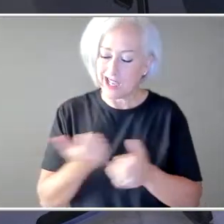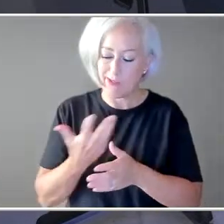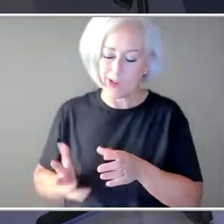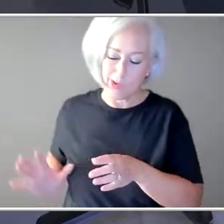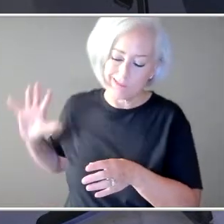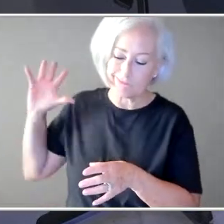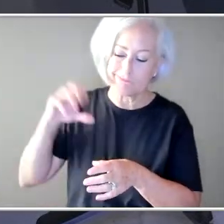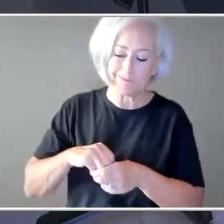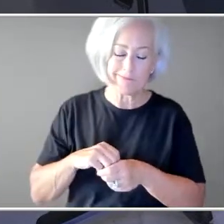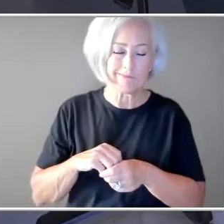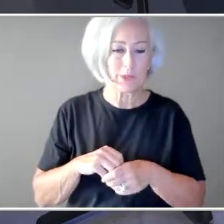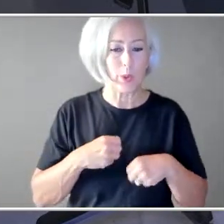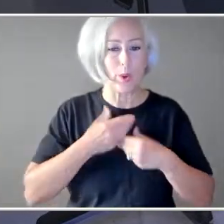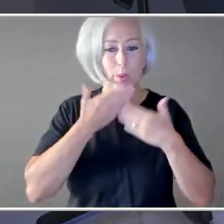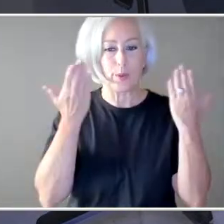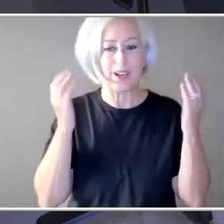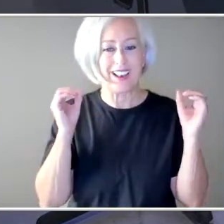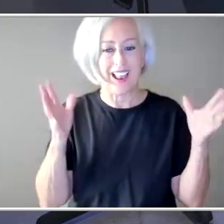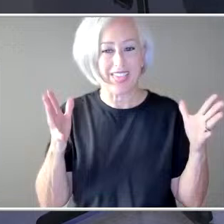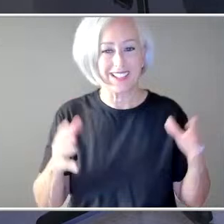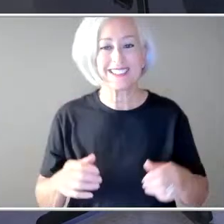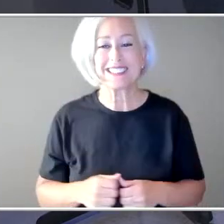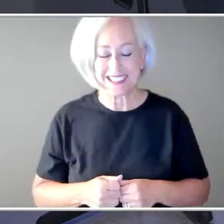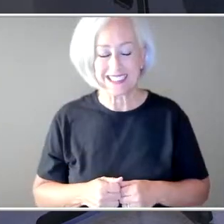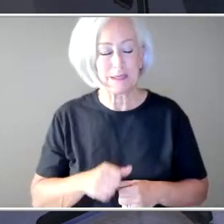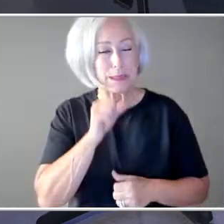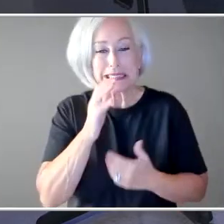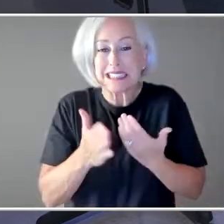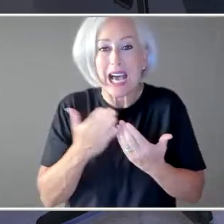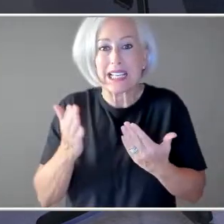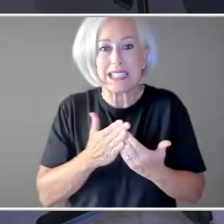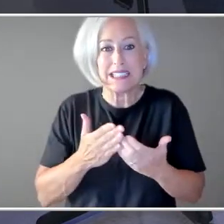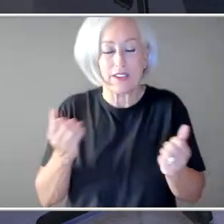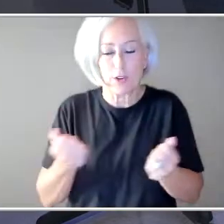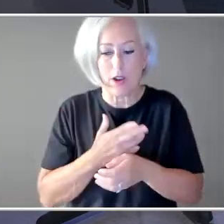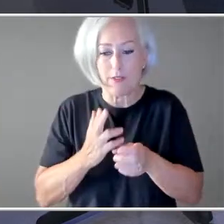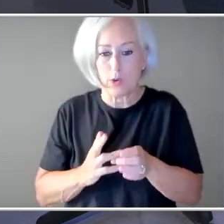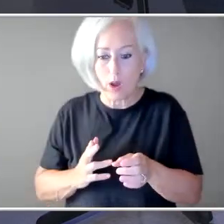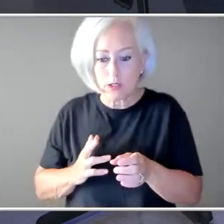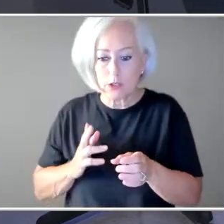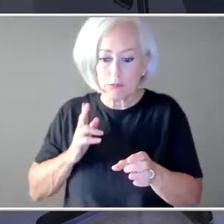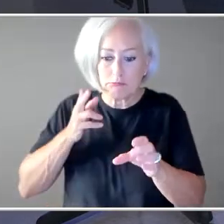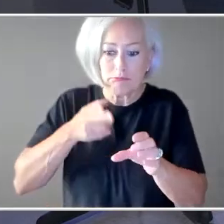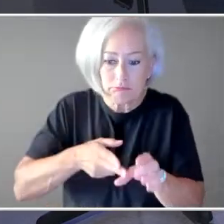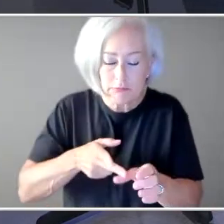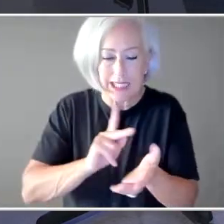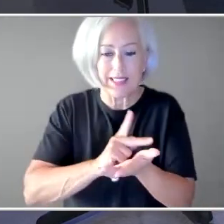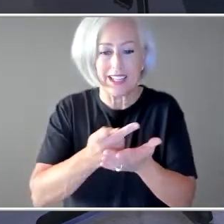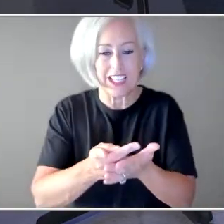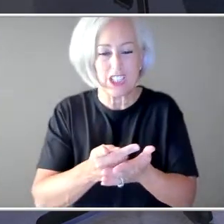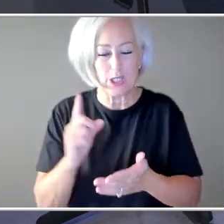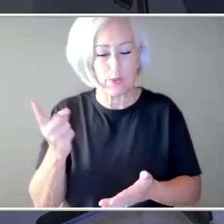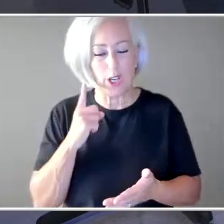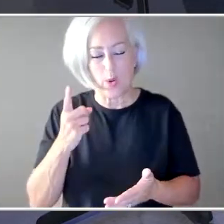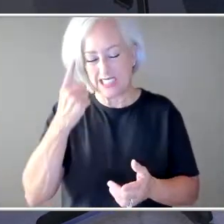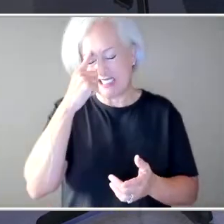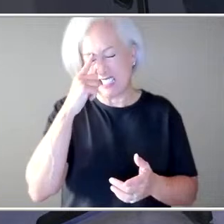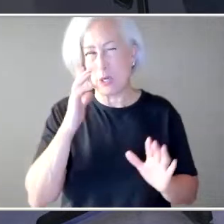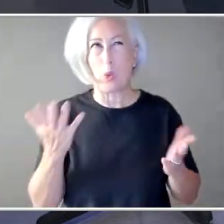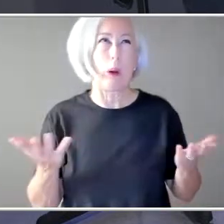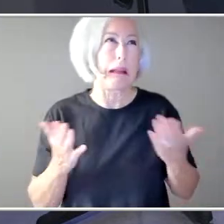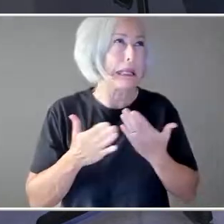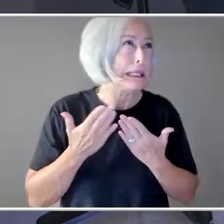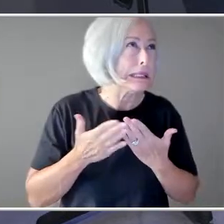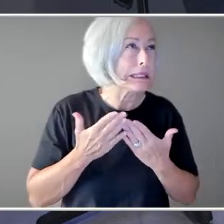So, but it's not always easy for people to just jump in the kitchen. You know, we shy away. We always go back to what's easy. I know I do, but there's a lot of ways for